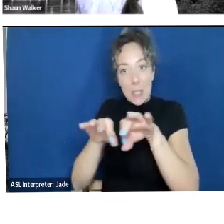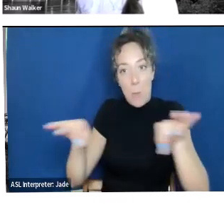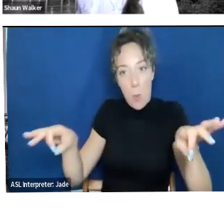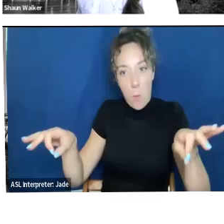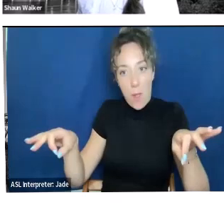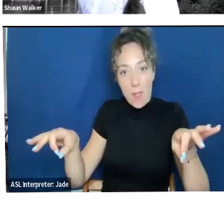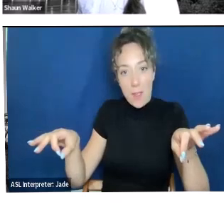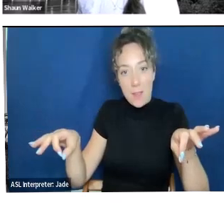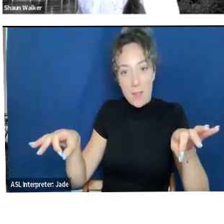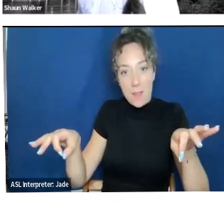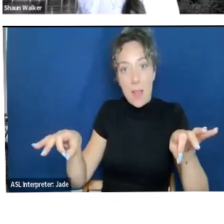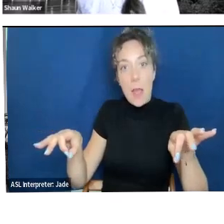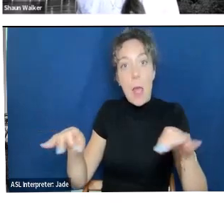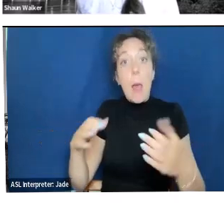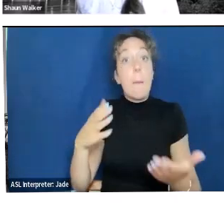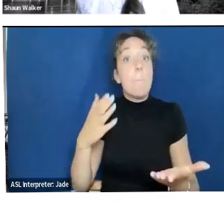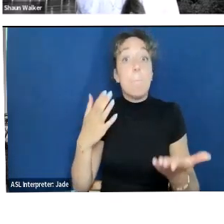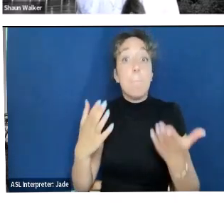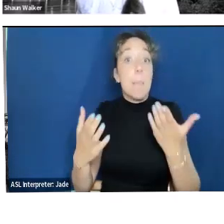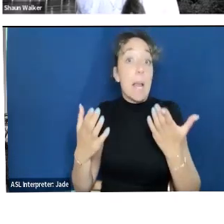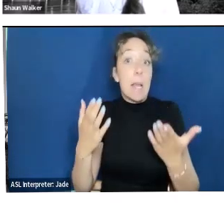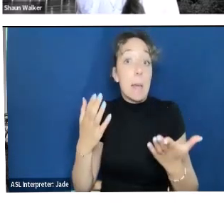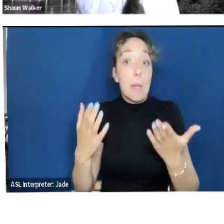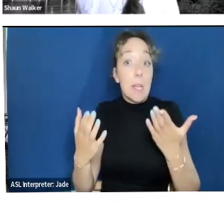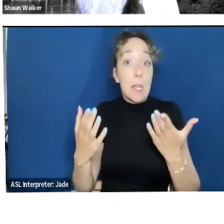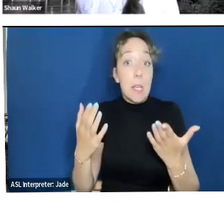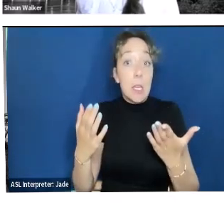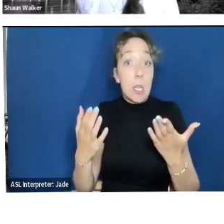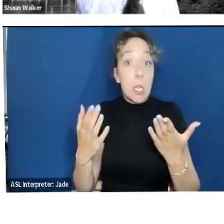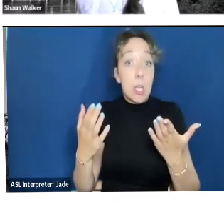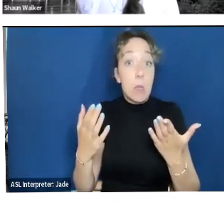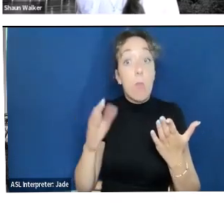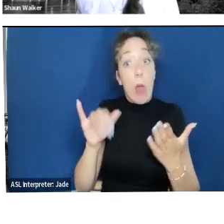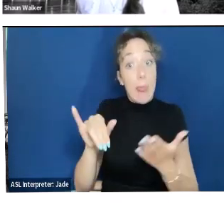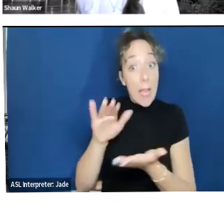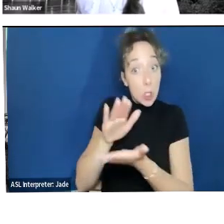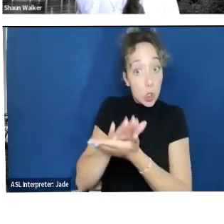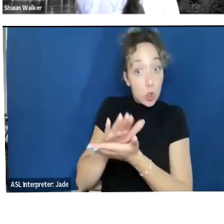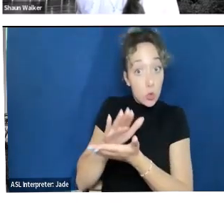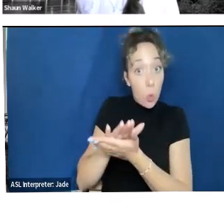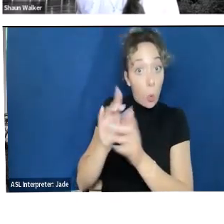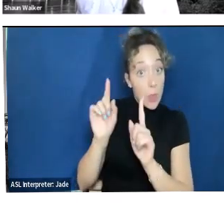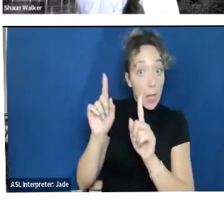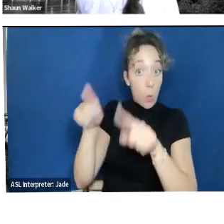or may not be the school where the student attended in the regular school year.